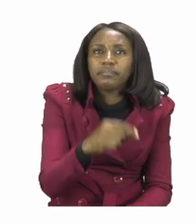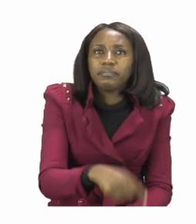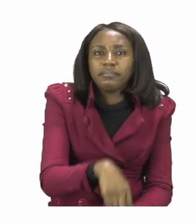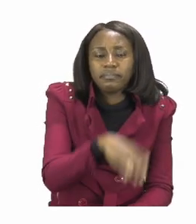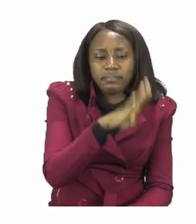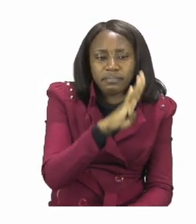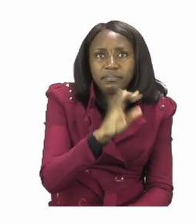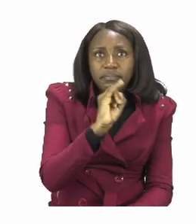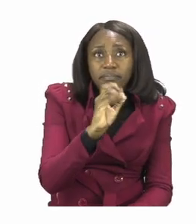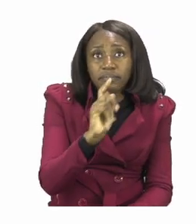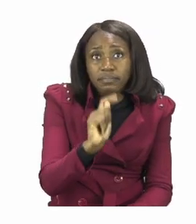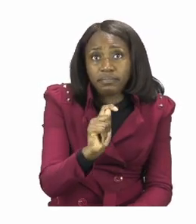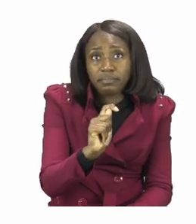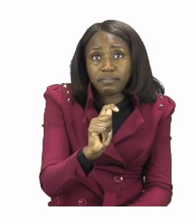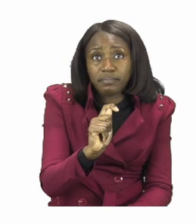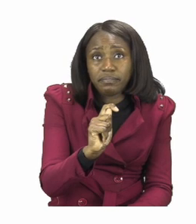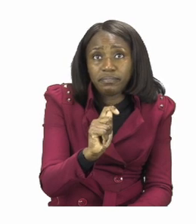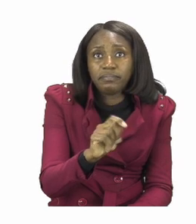bit,